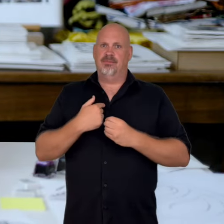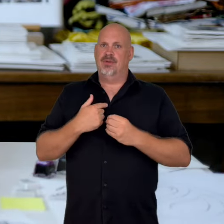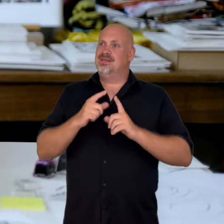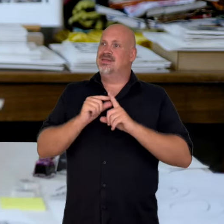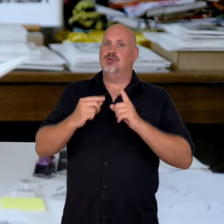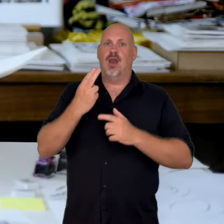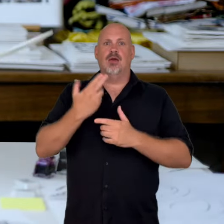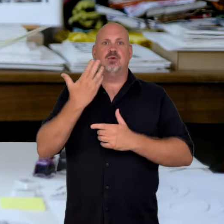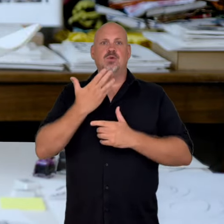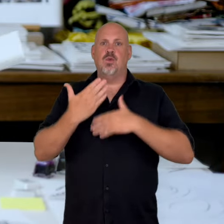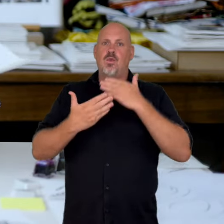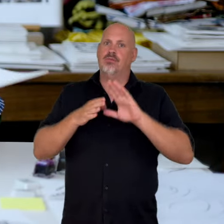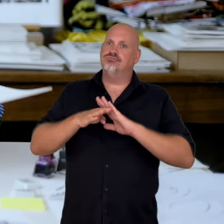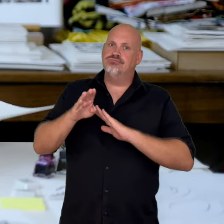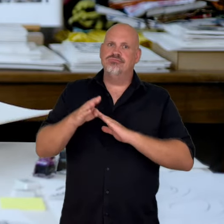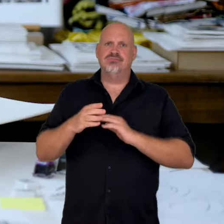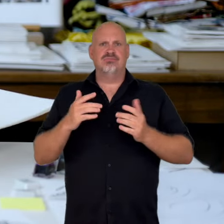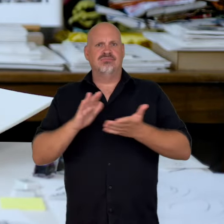today's